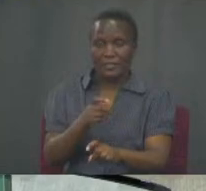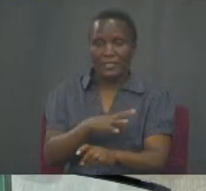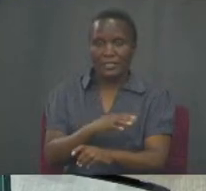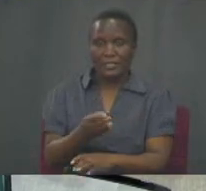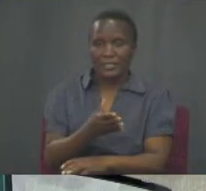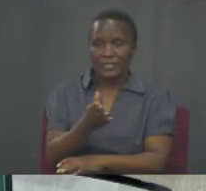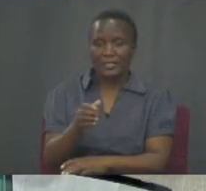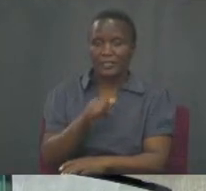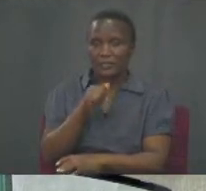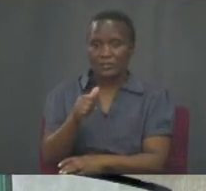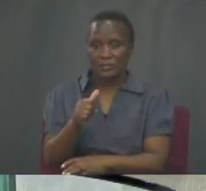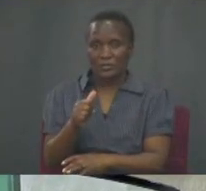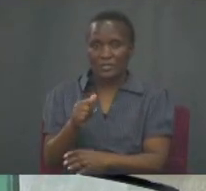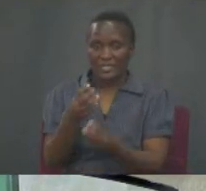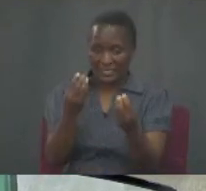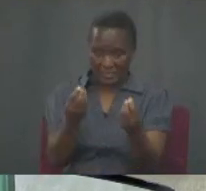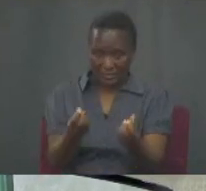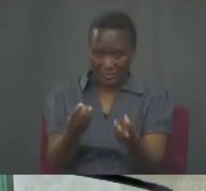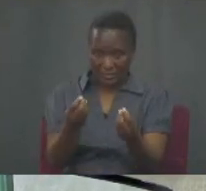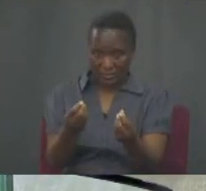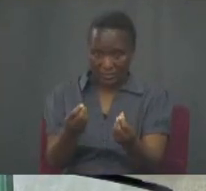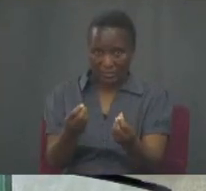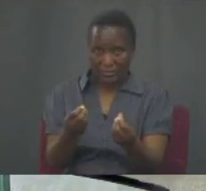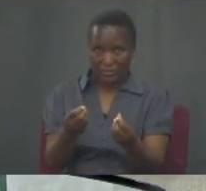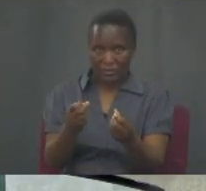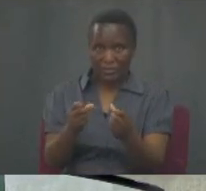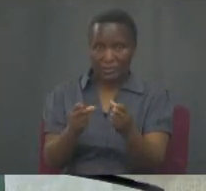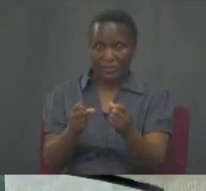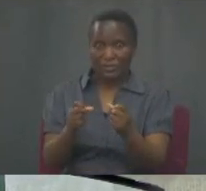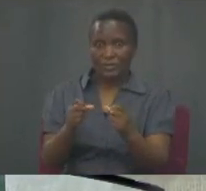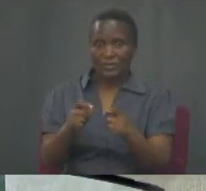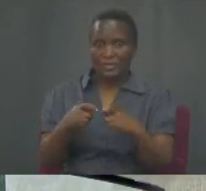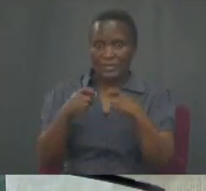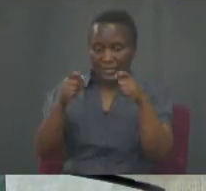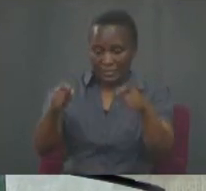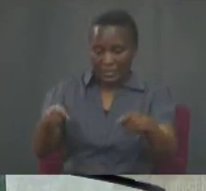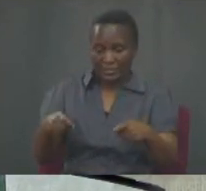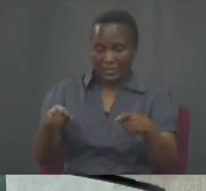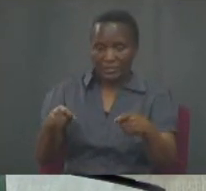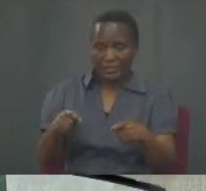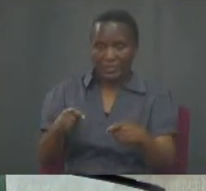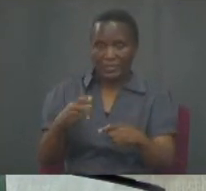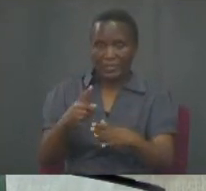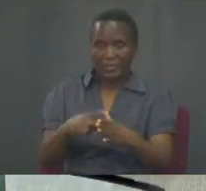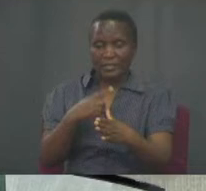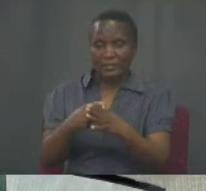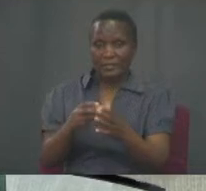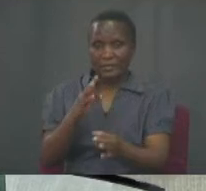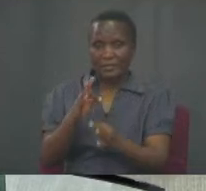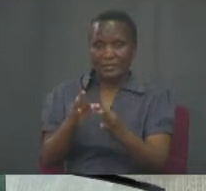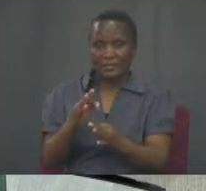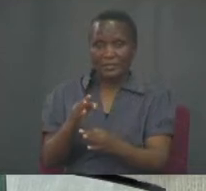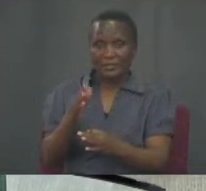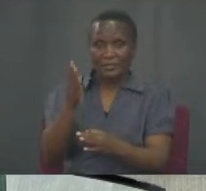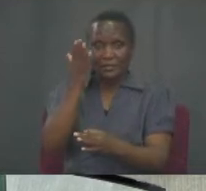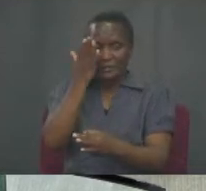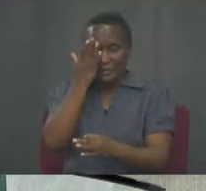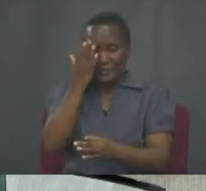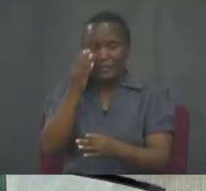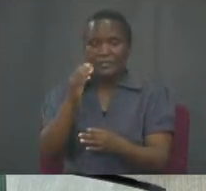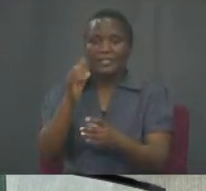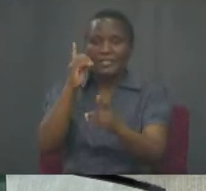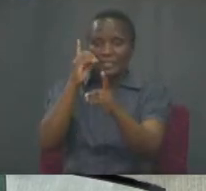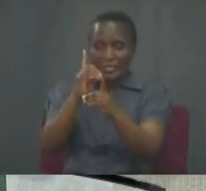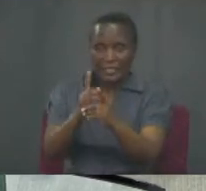not ordinary chariots. They are 900. So even if Israel decides to fight against Jabin, they can't because of what he owns.